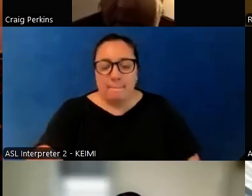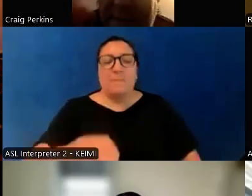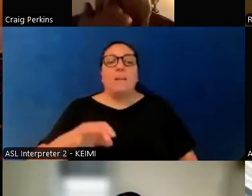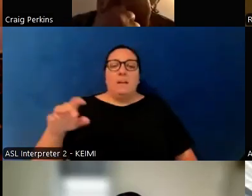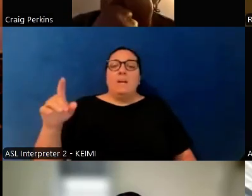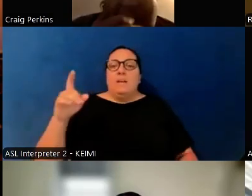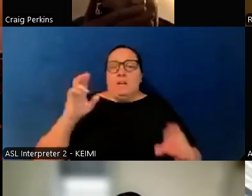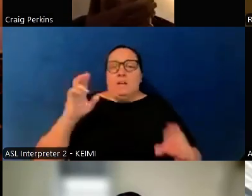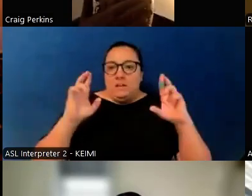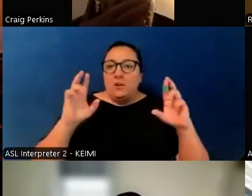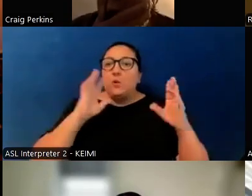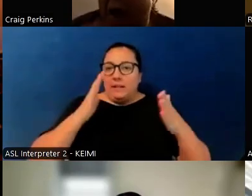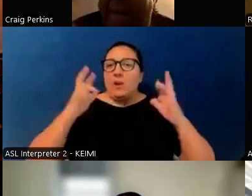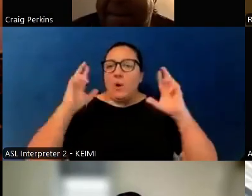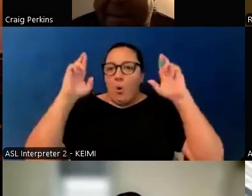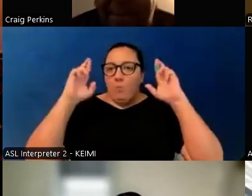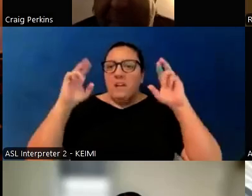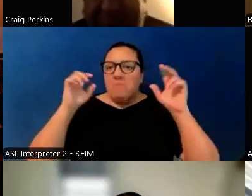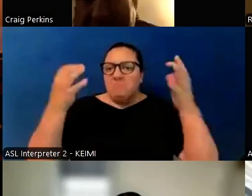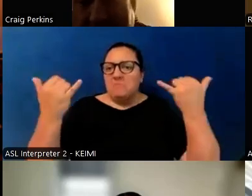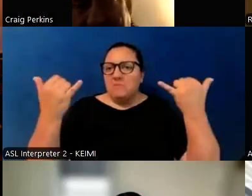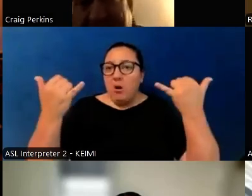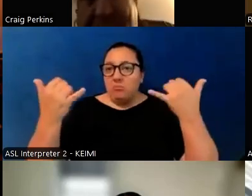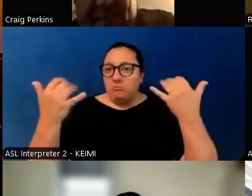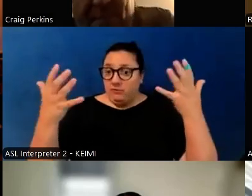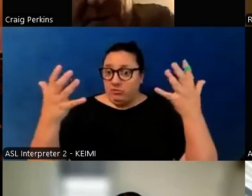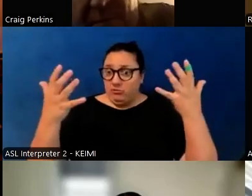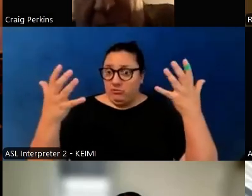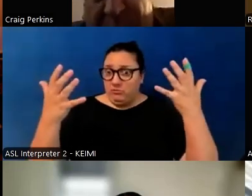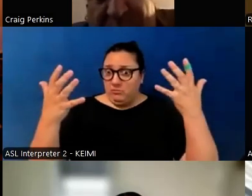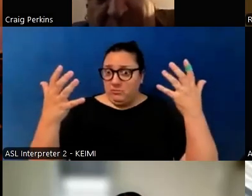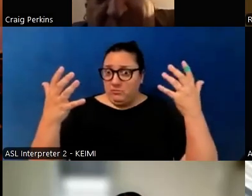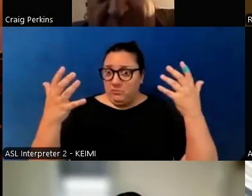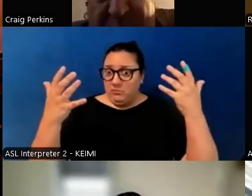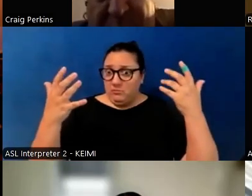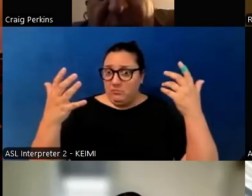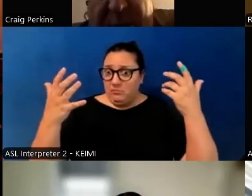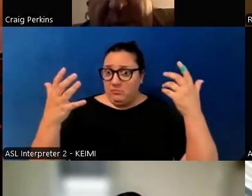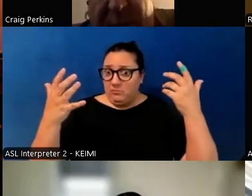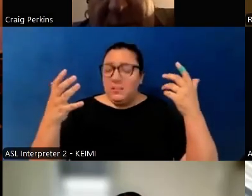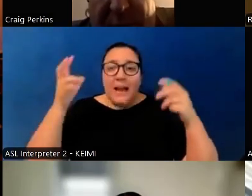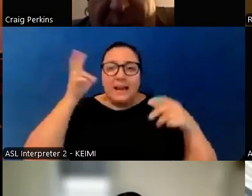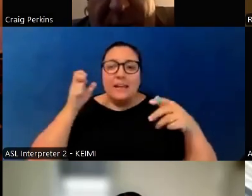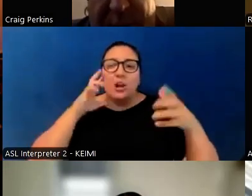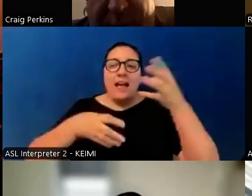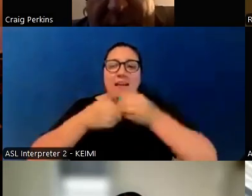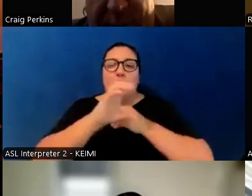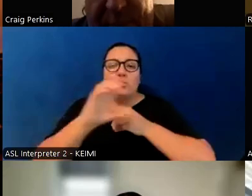we're really hoping we're going to be able to help a large group of artists with a guaranteed income program. So I'm going to talk a little bit about that.